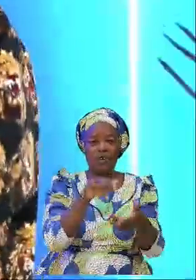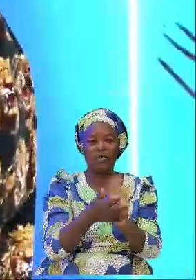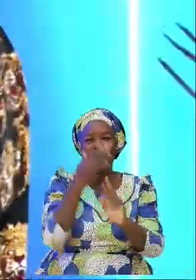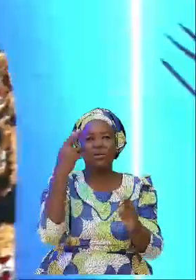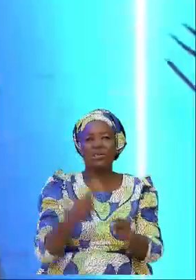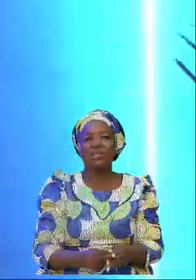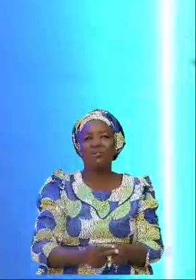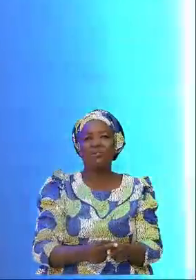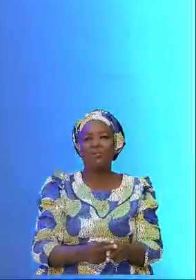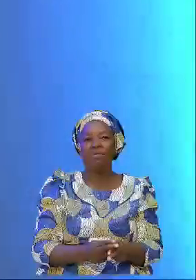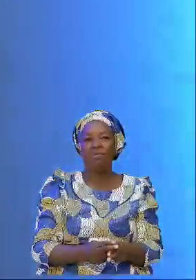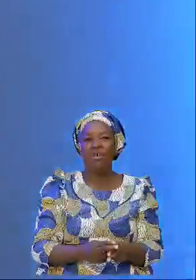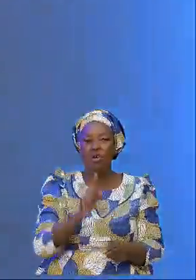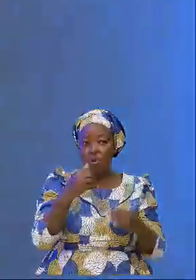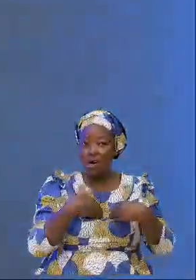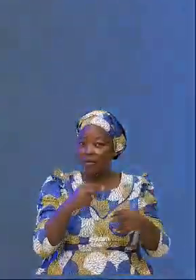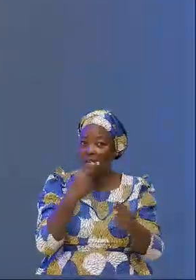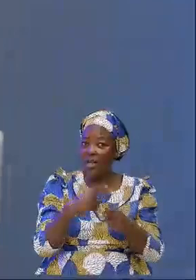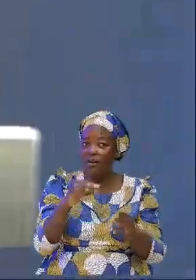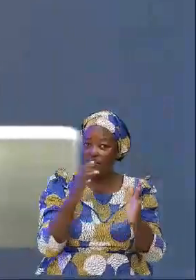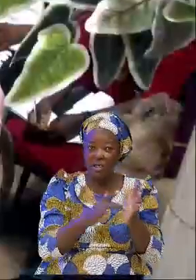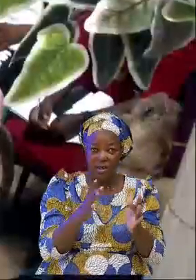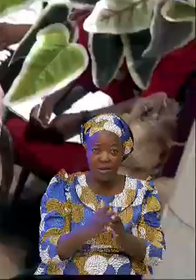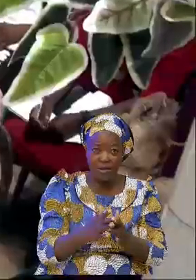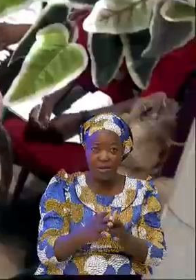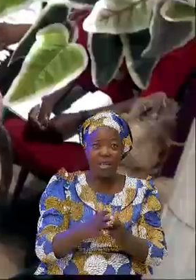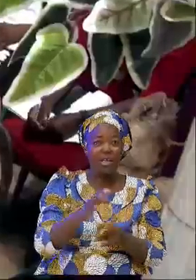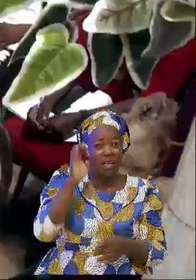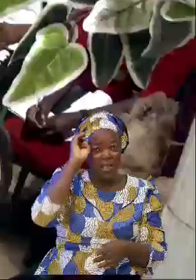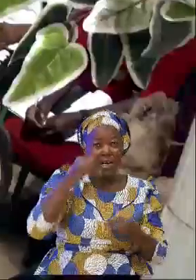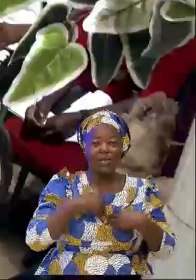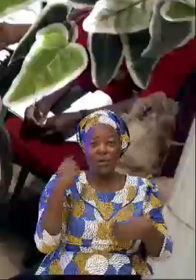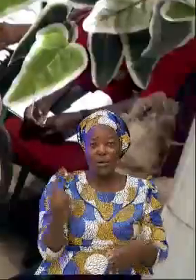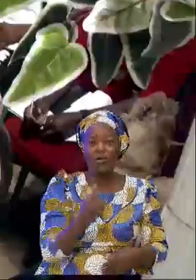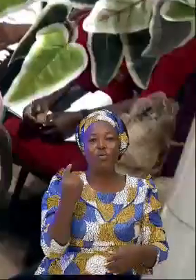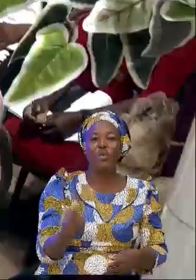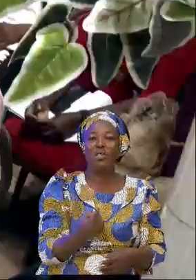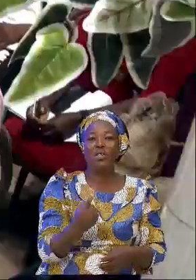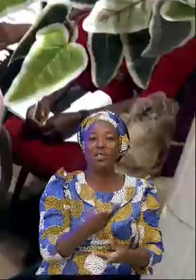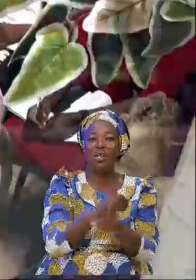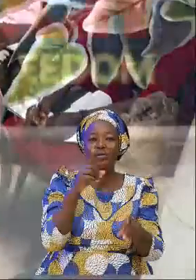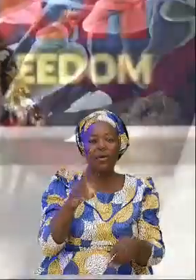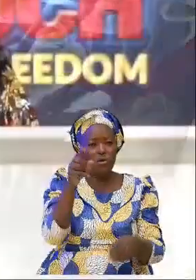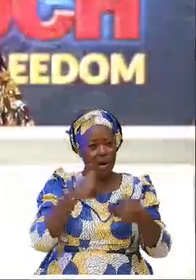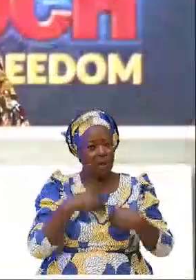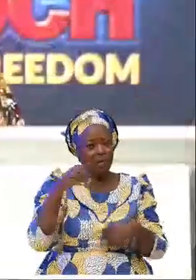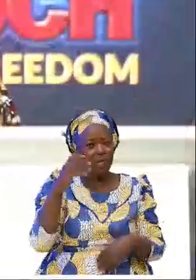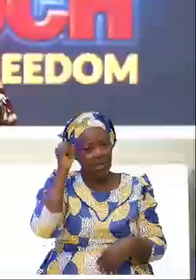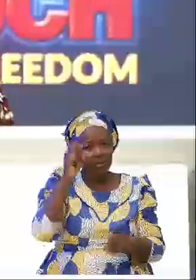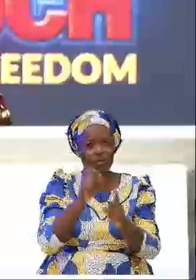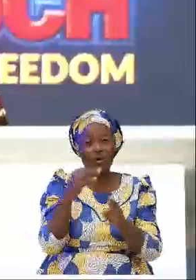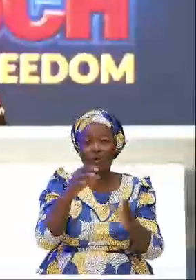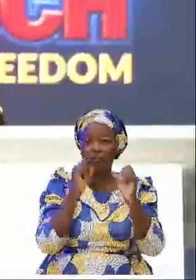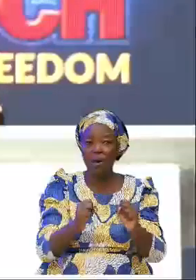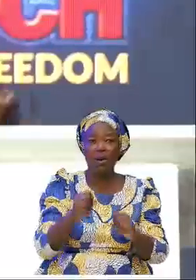thee. He will always deliver you. You have the name of Jesus, he'll always deliver